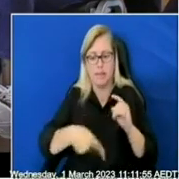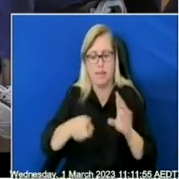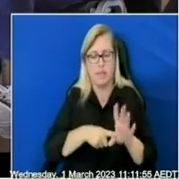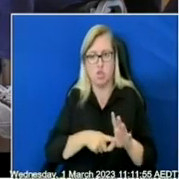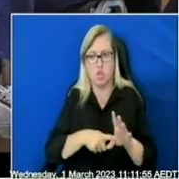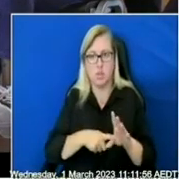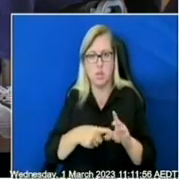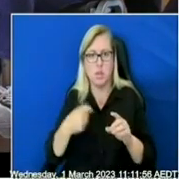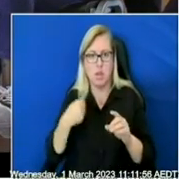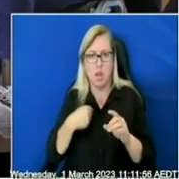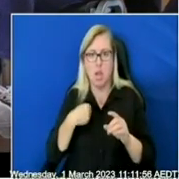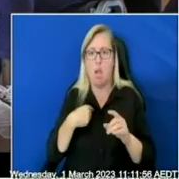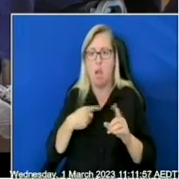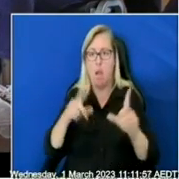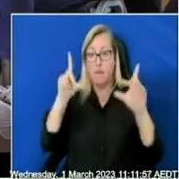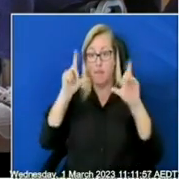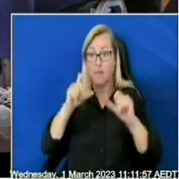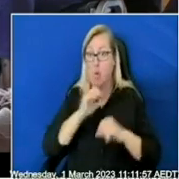He has.